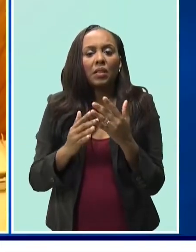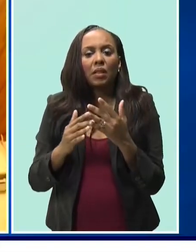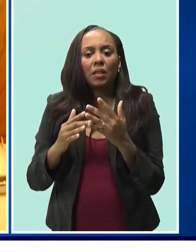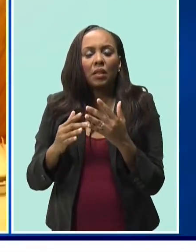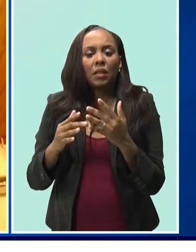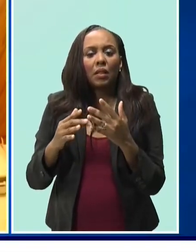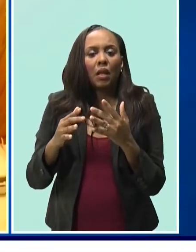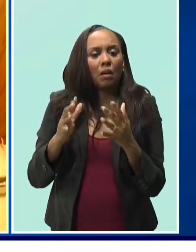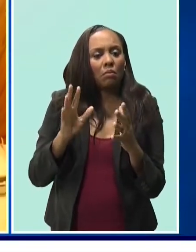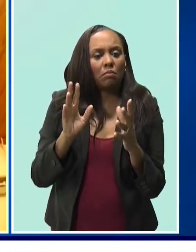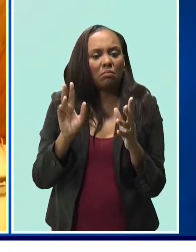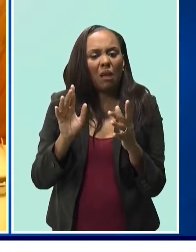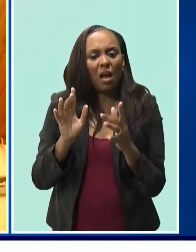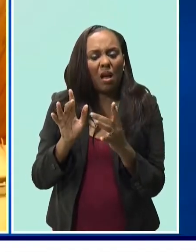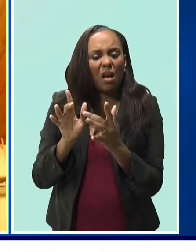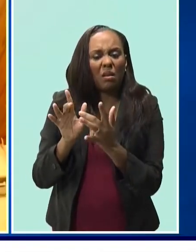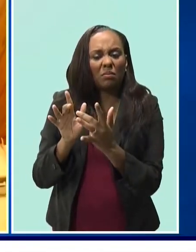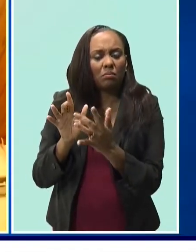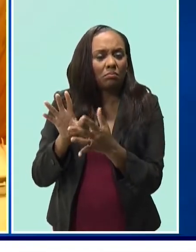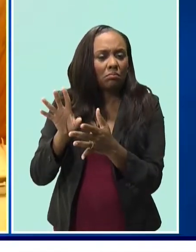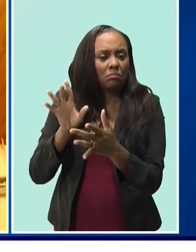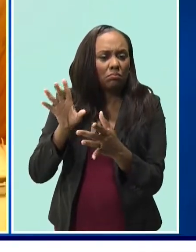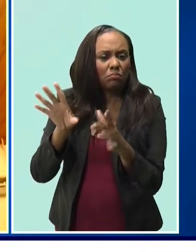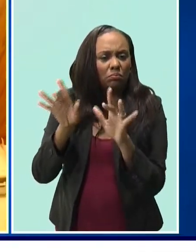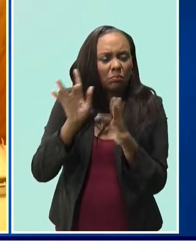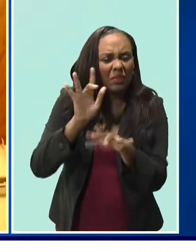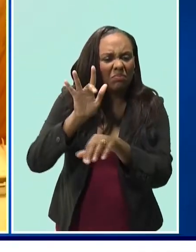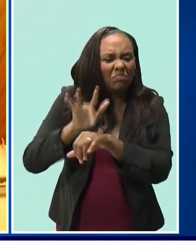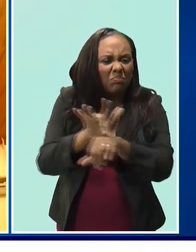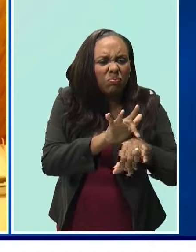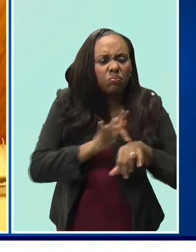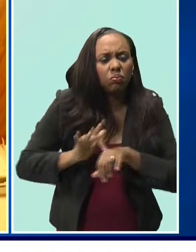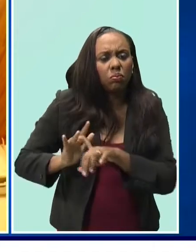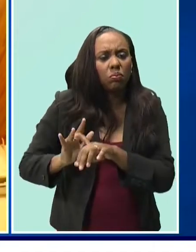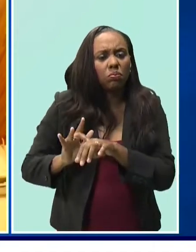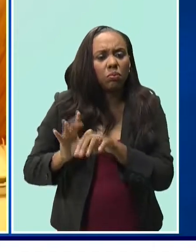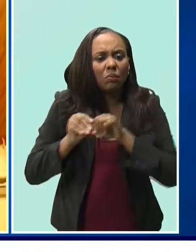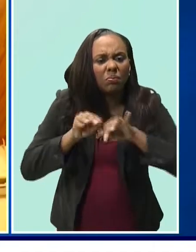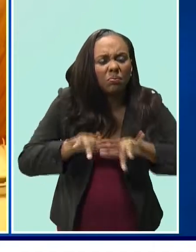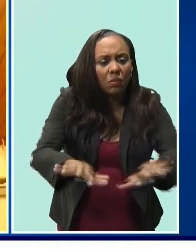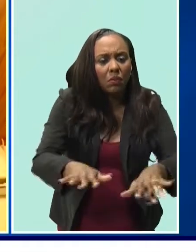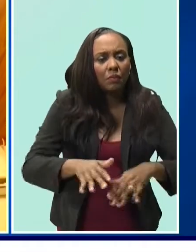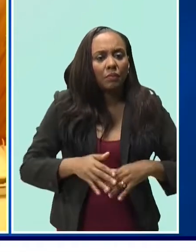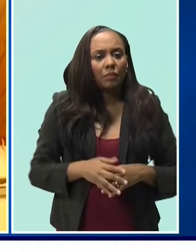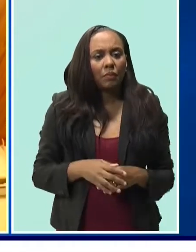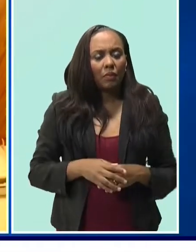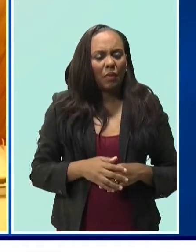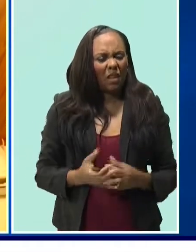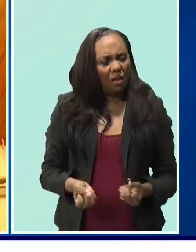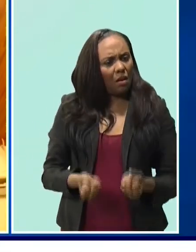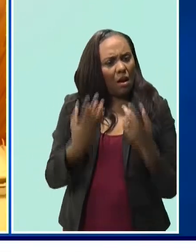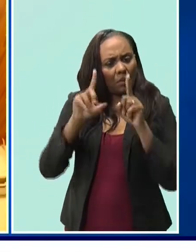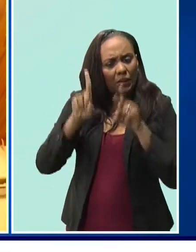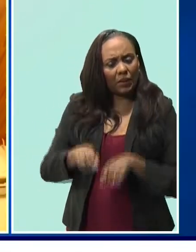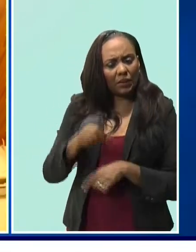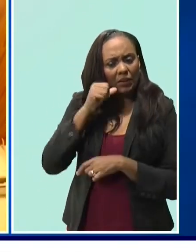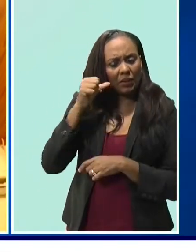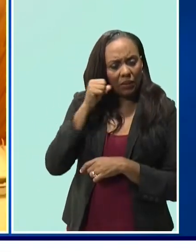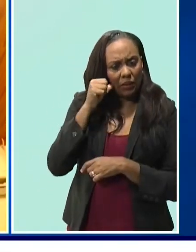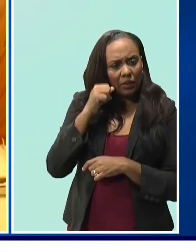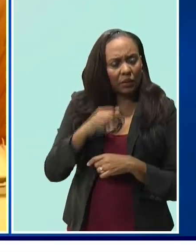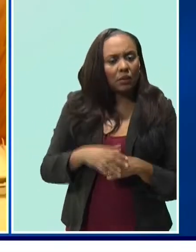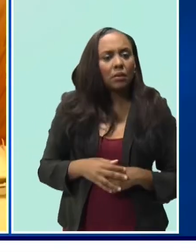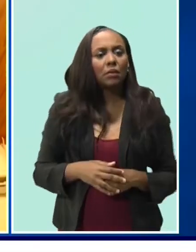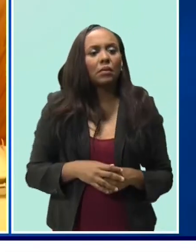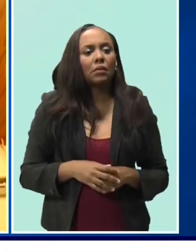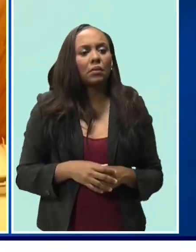well, how many tests were conducted yesterday that that one single new case was found? So the